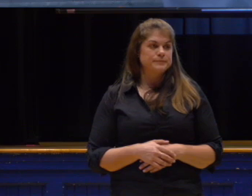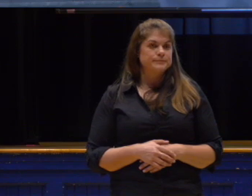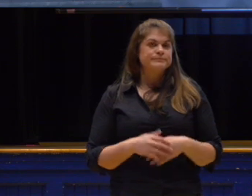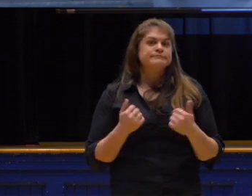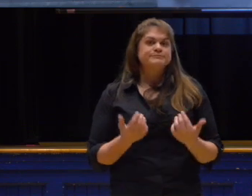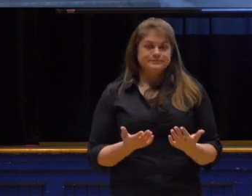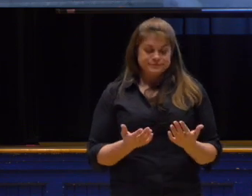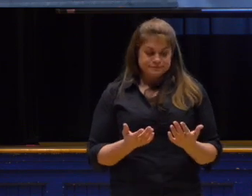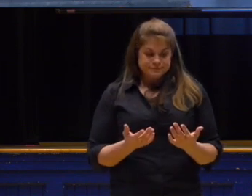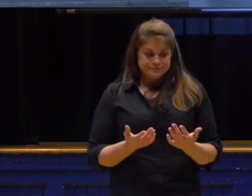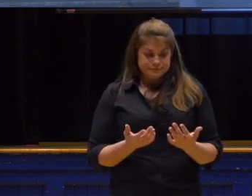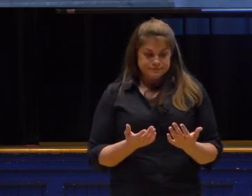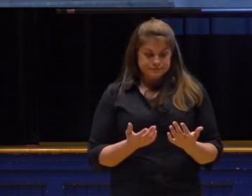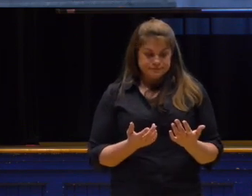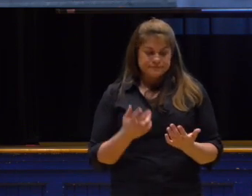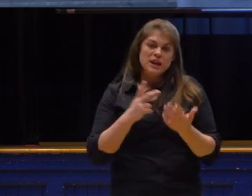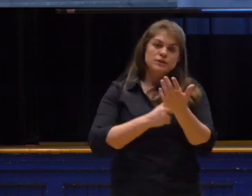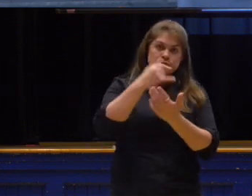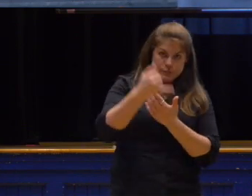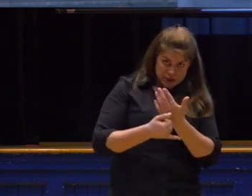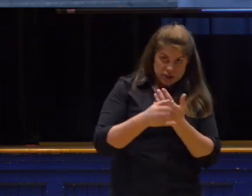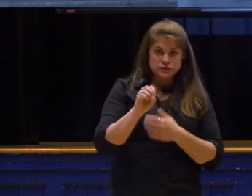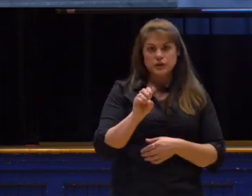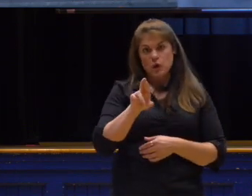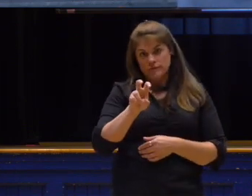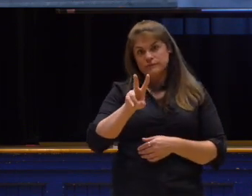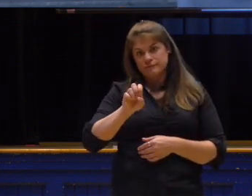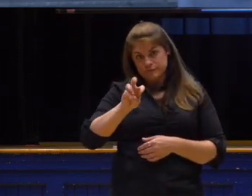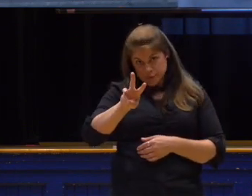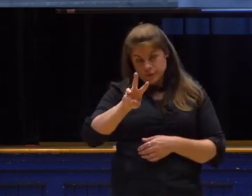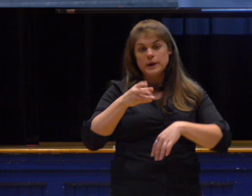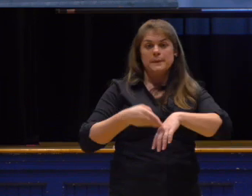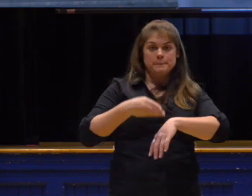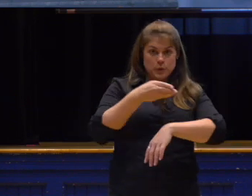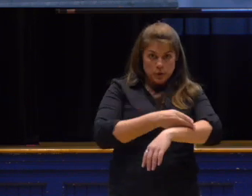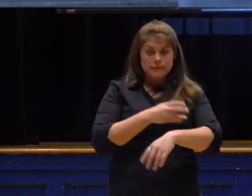The project overview and the improvements that we're proposing,